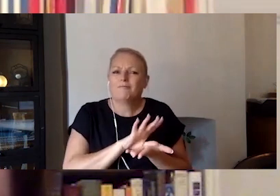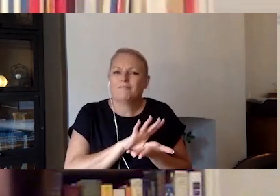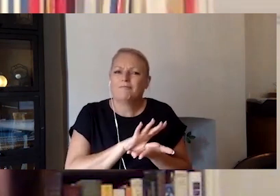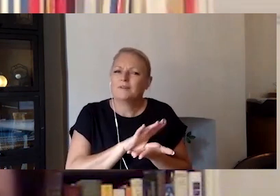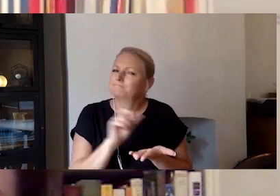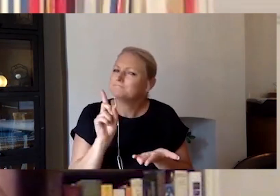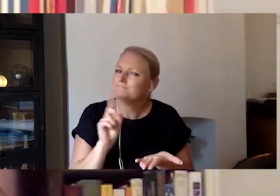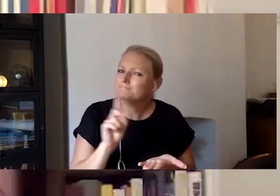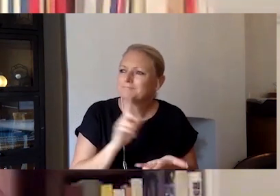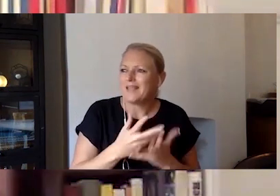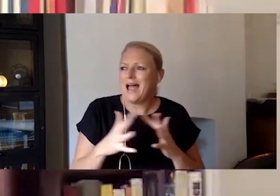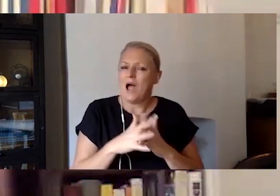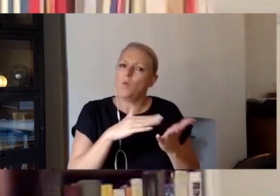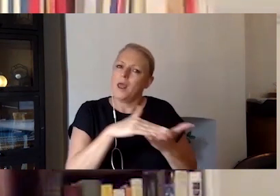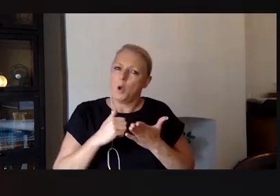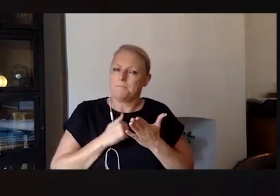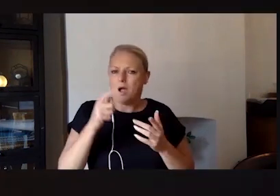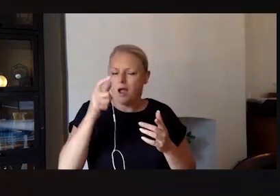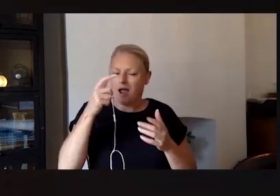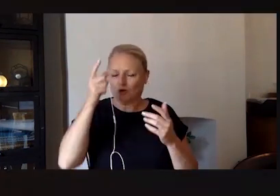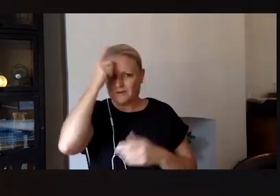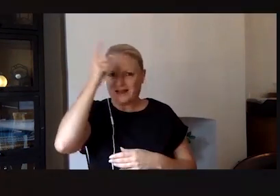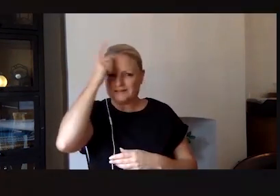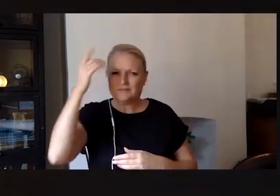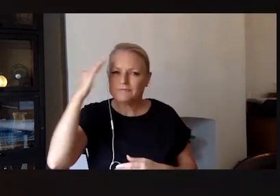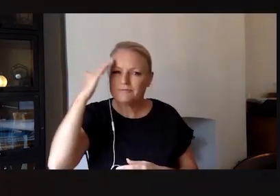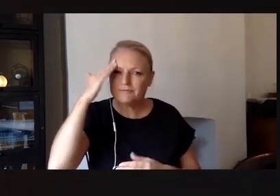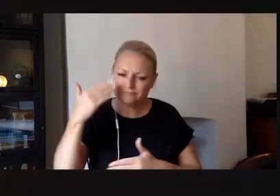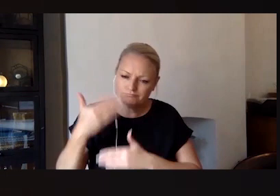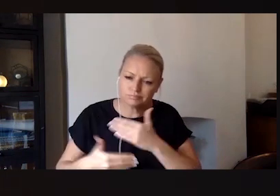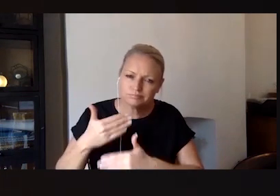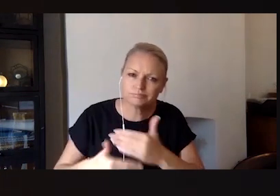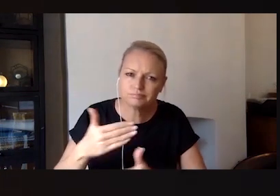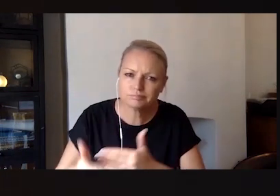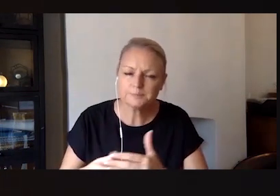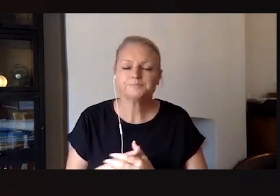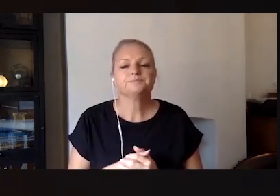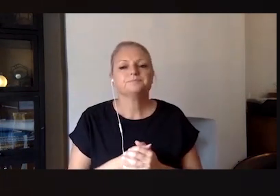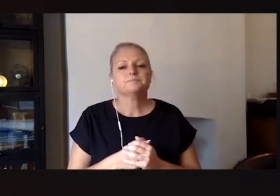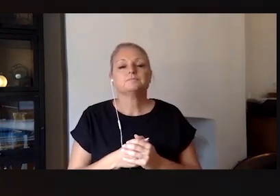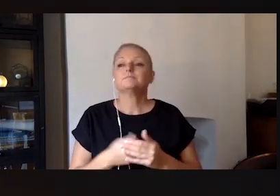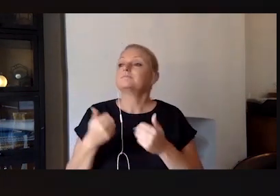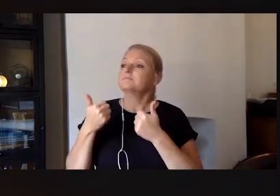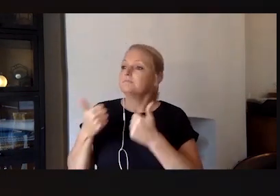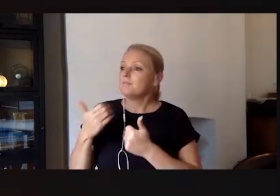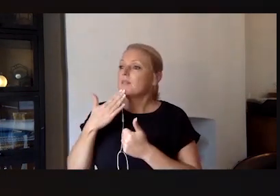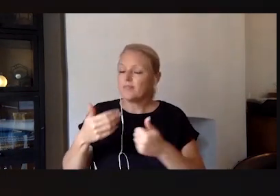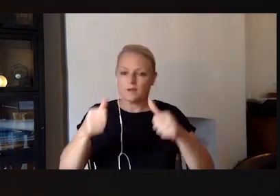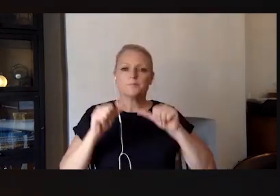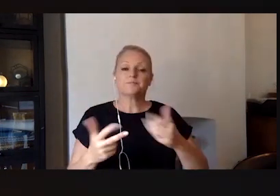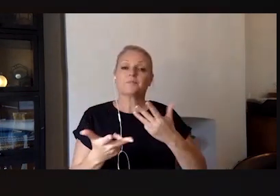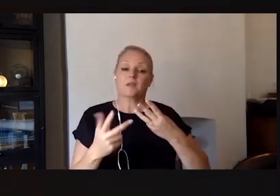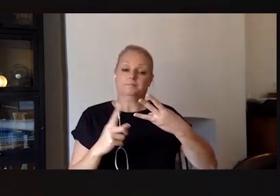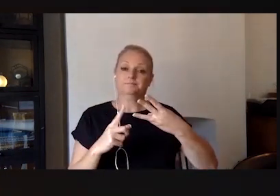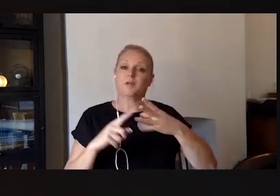this creative process? And then maybe a final question from Jules is if you've got any information or can direct